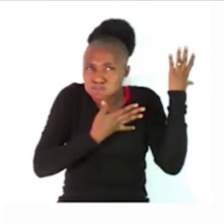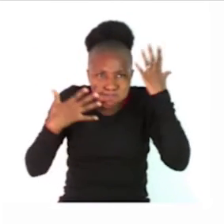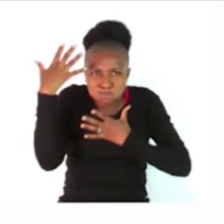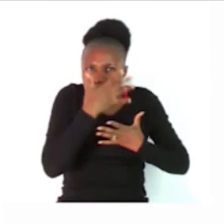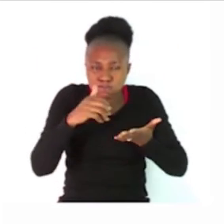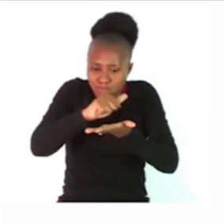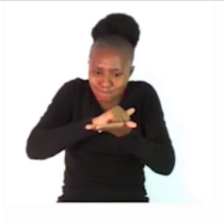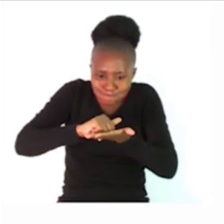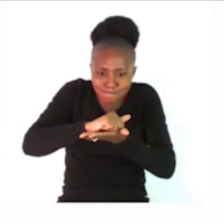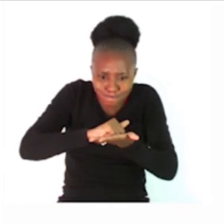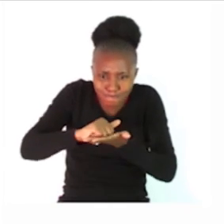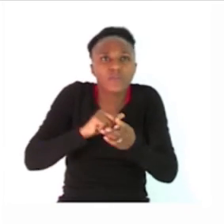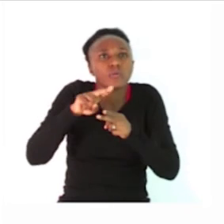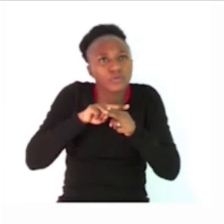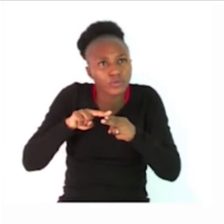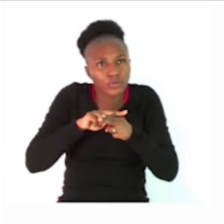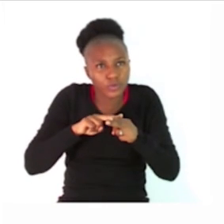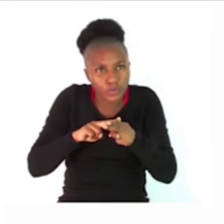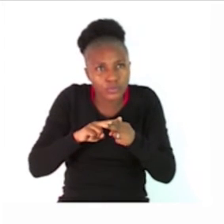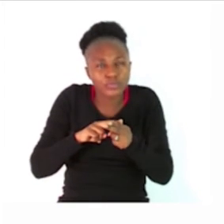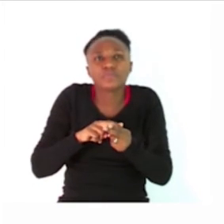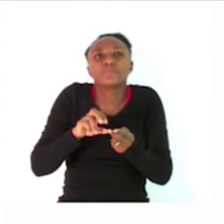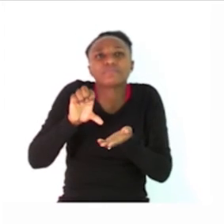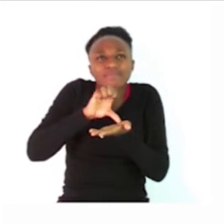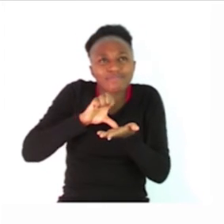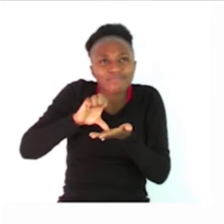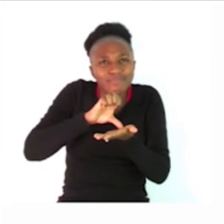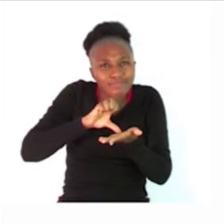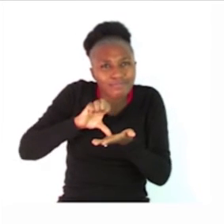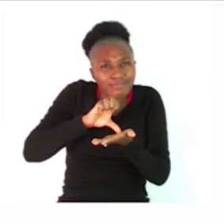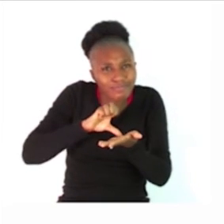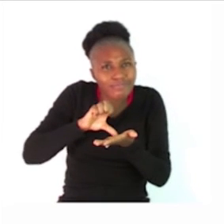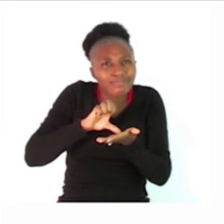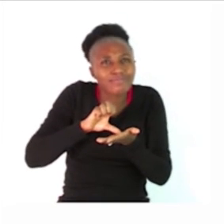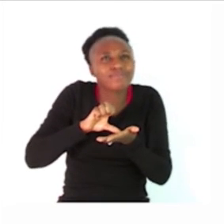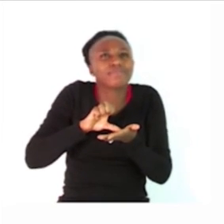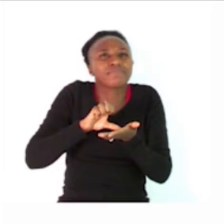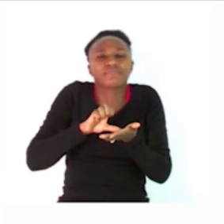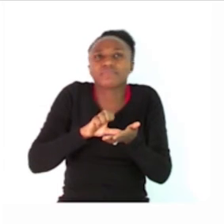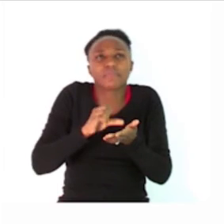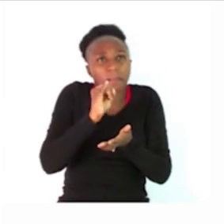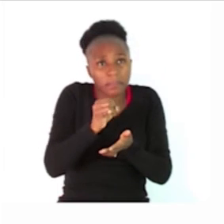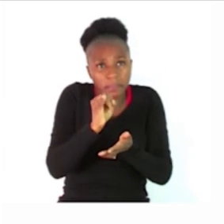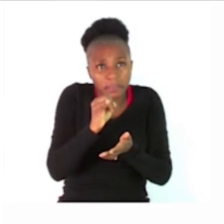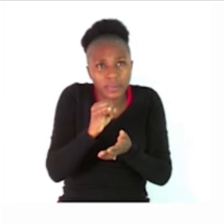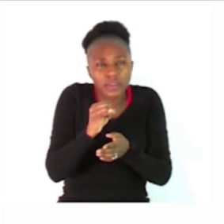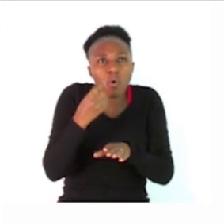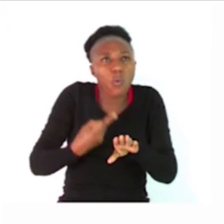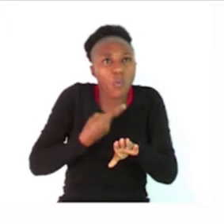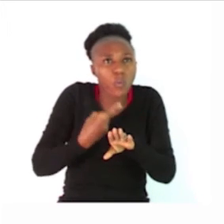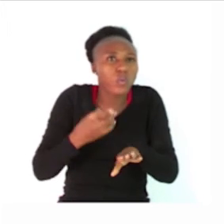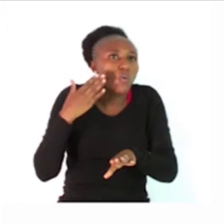germs. Germs can cause halitosis. Brushing of teeth after